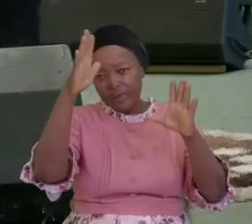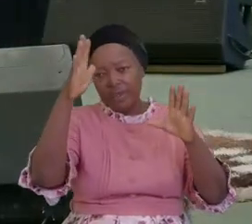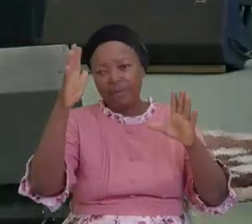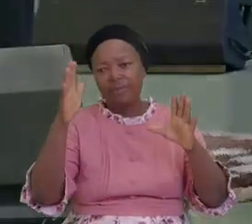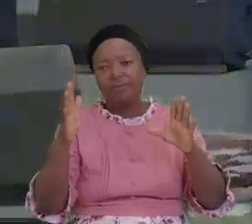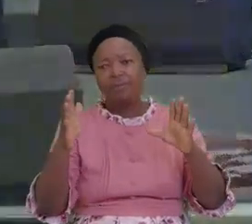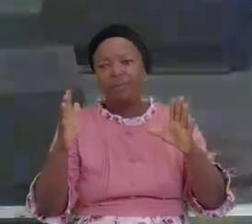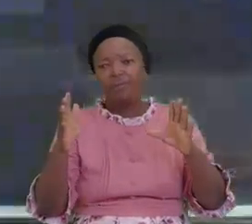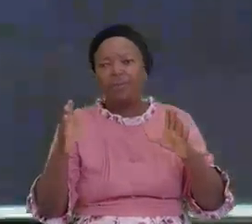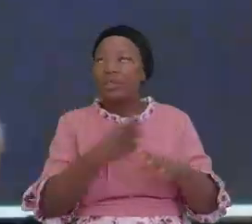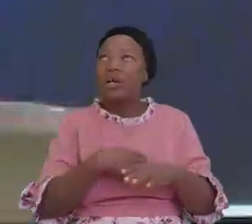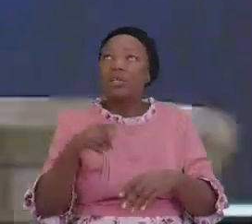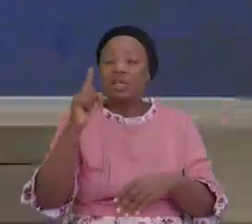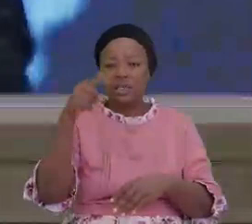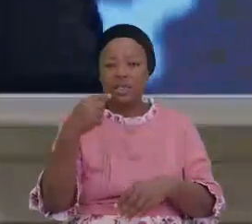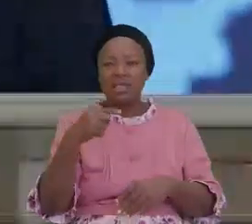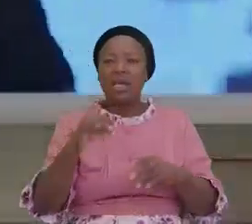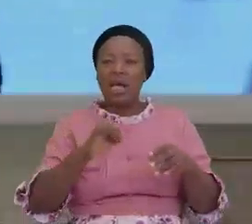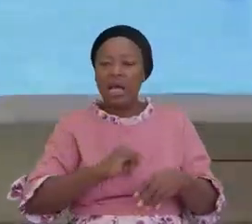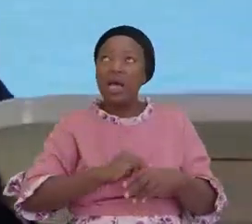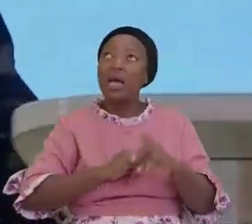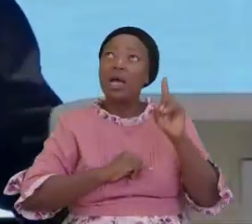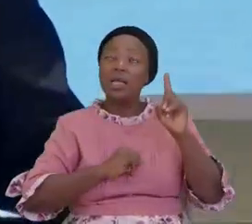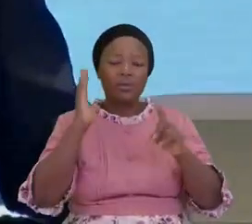And he says, I'll pour my Spirit upon